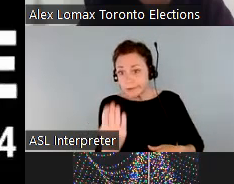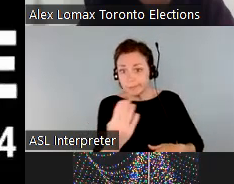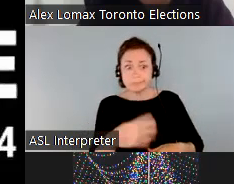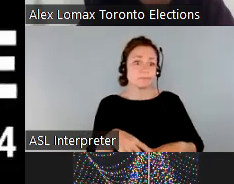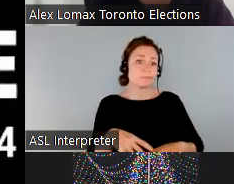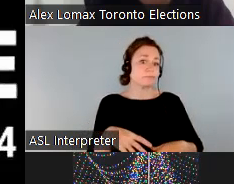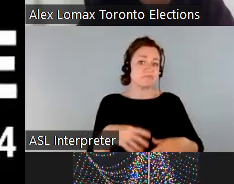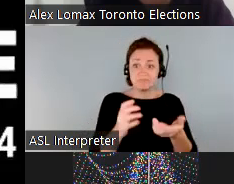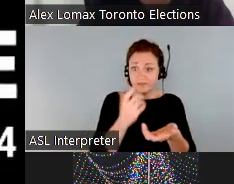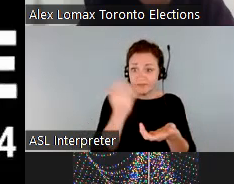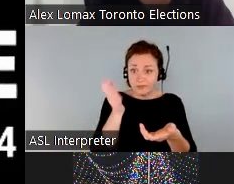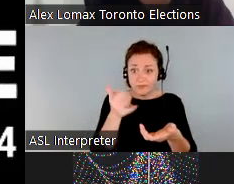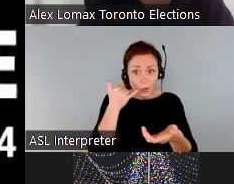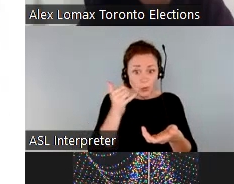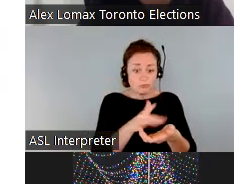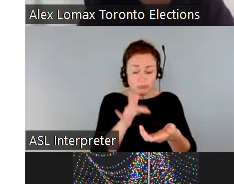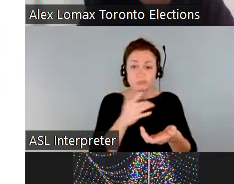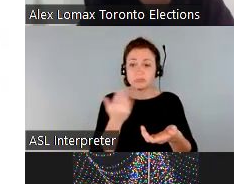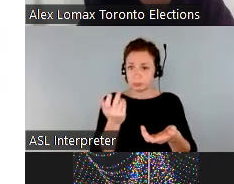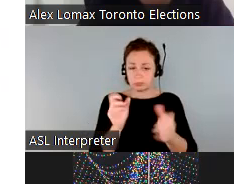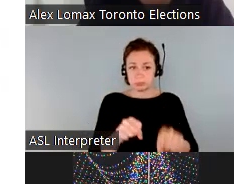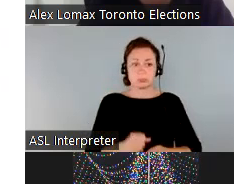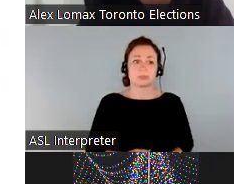as voting locations are subject to change.